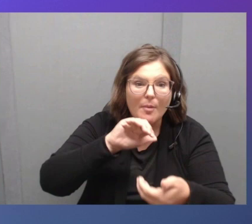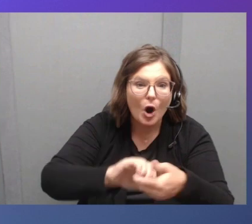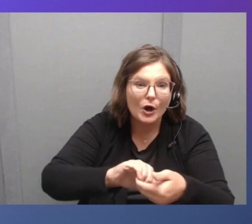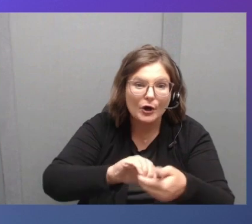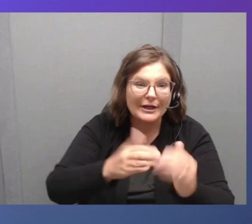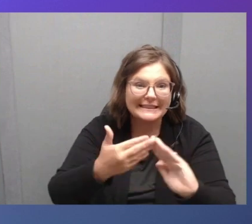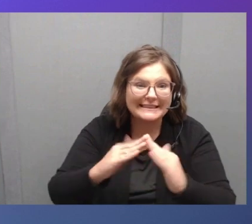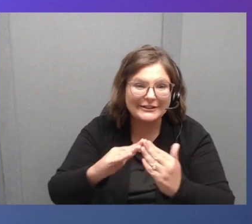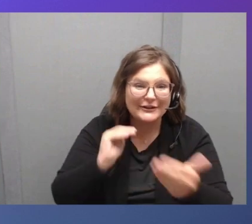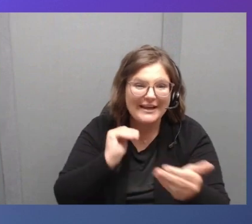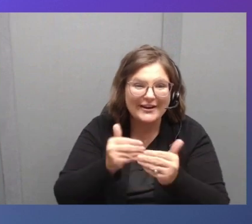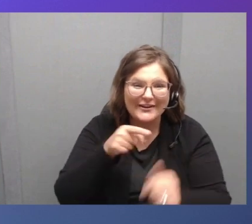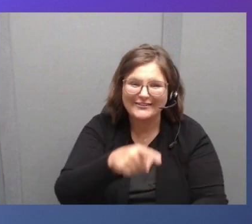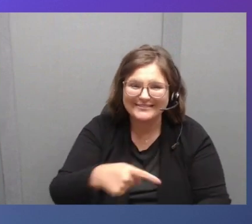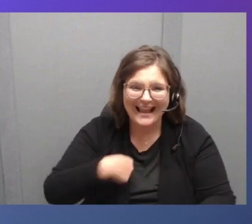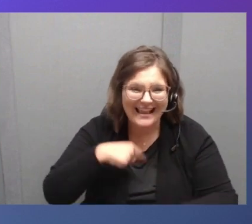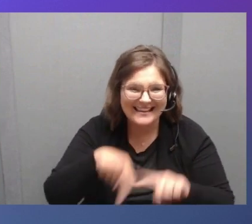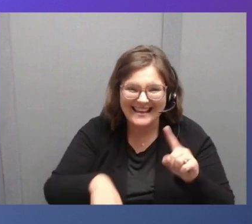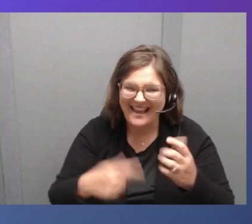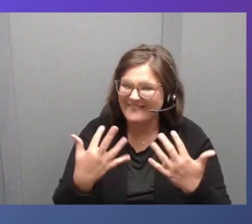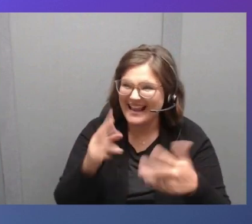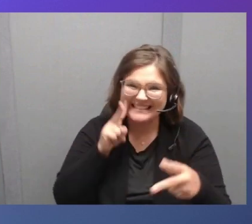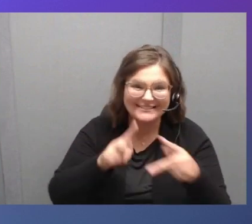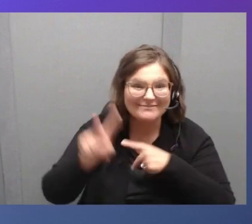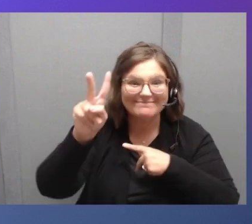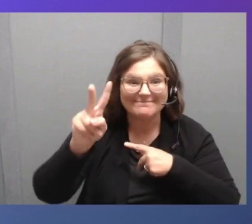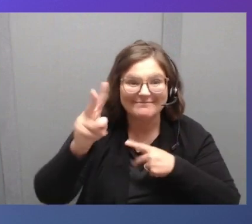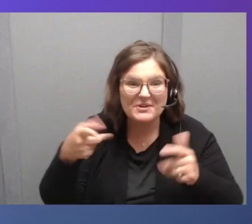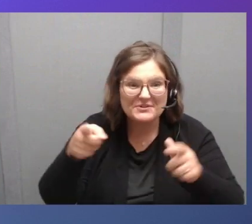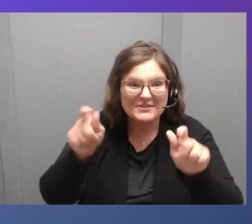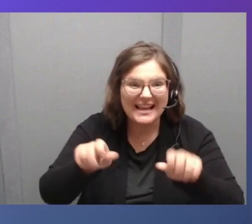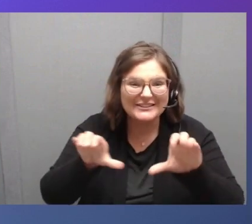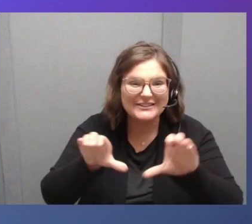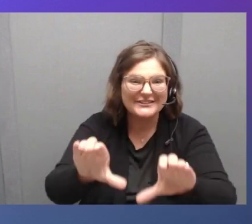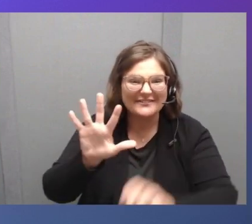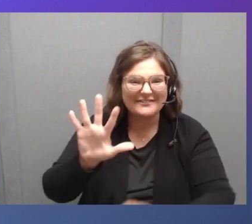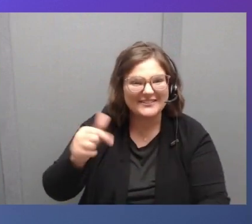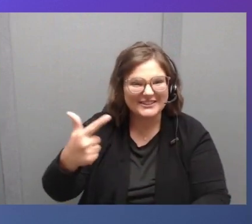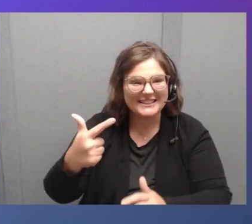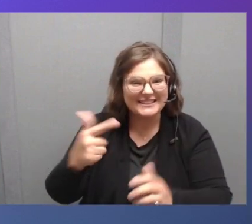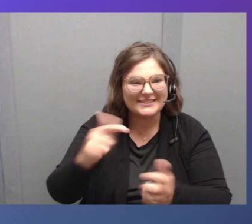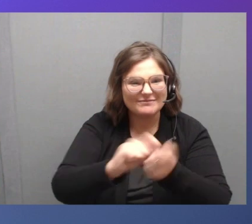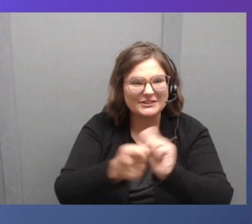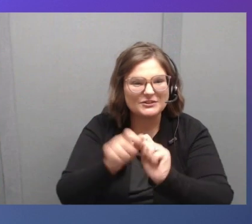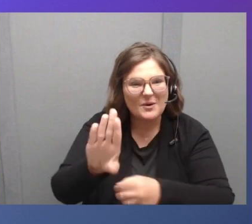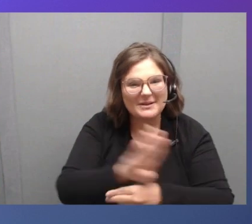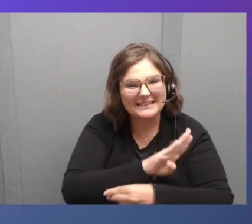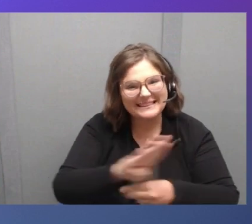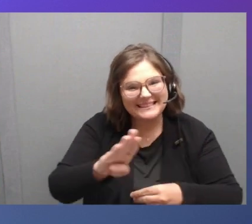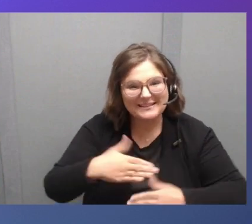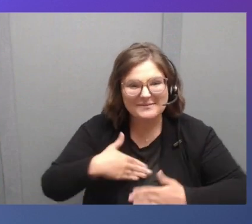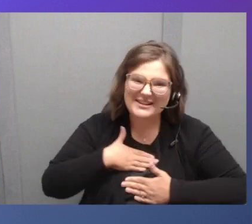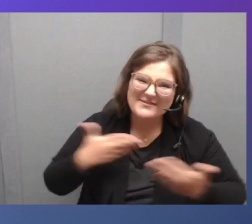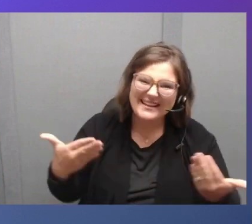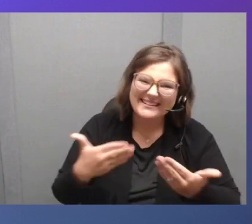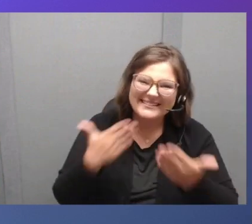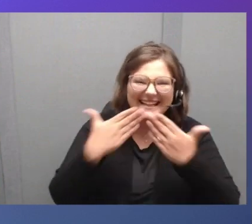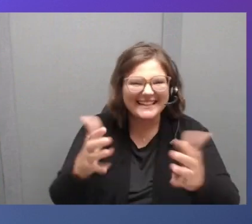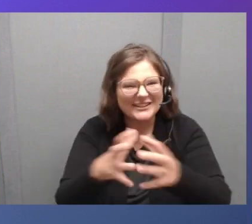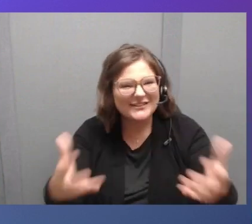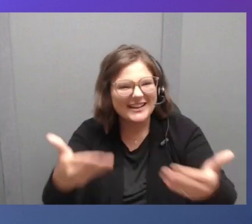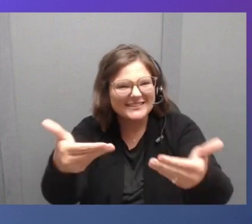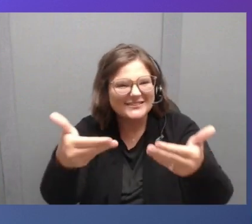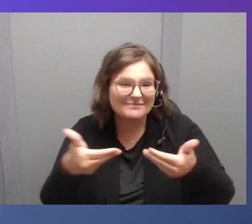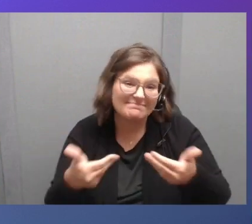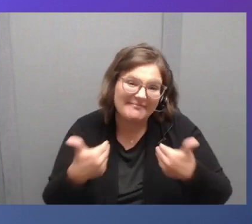build. We're super excited to see how 5G can help transform your business. But most importantly, just Just a pleasure to be here, and thanks so much for having me. Yeah, Thanks